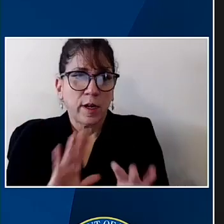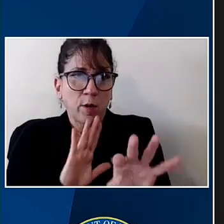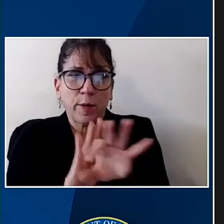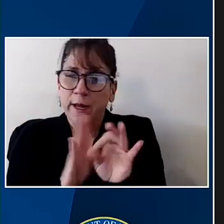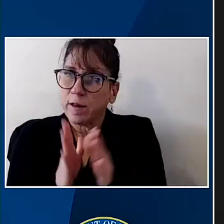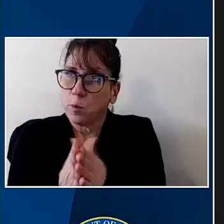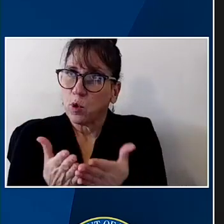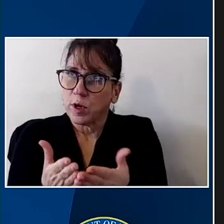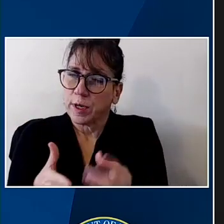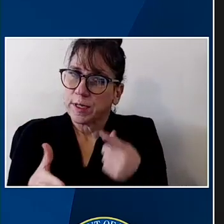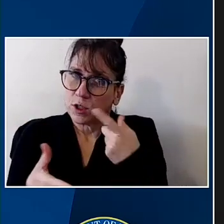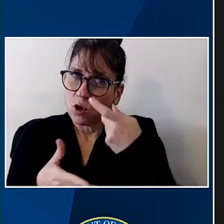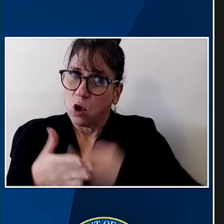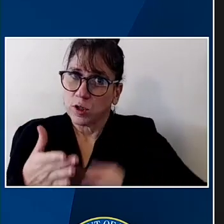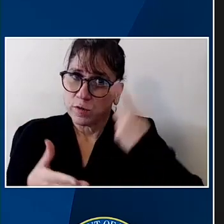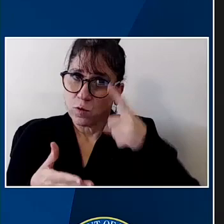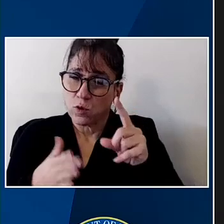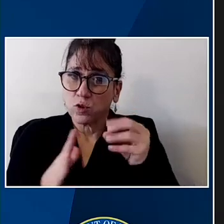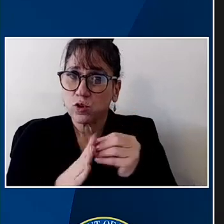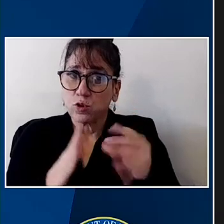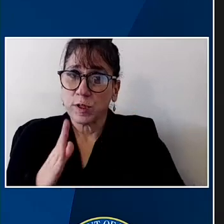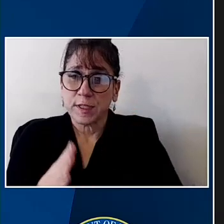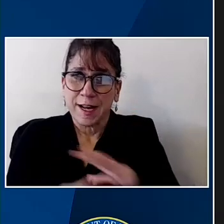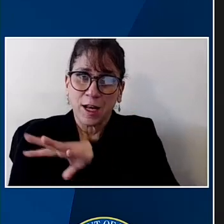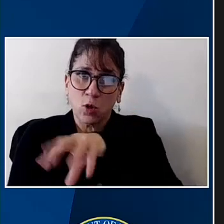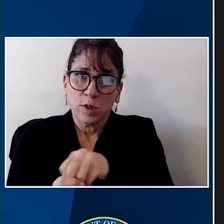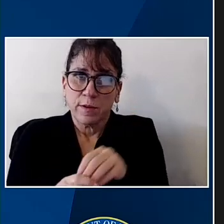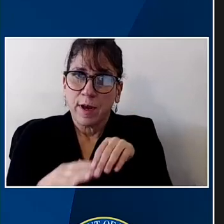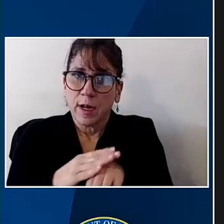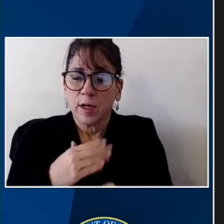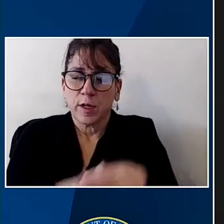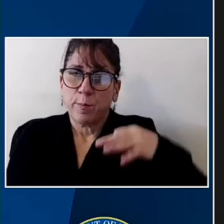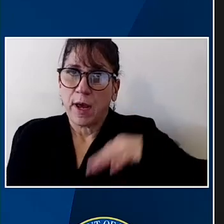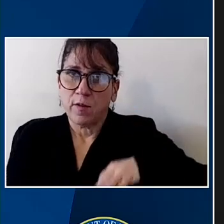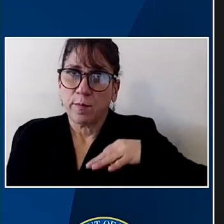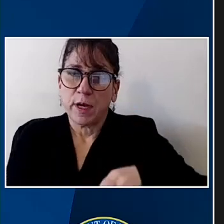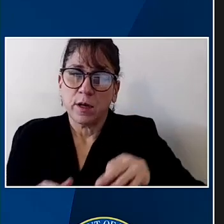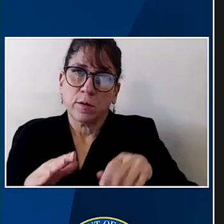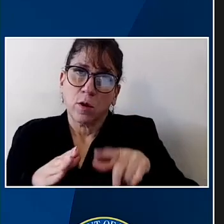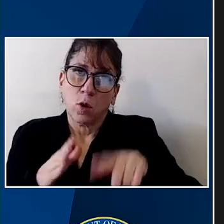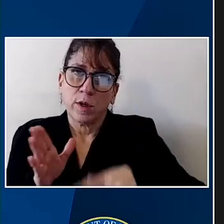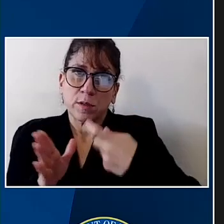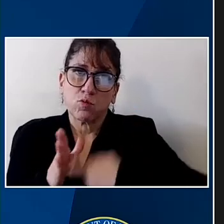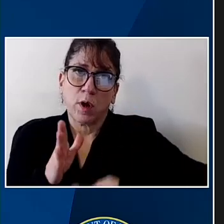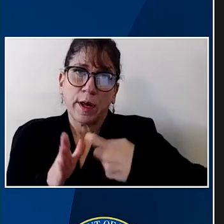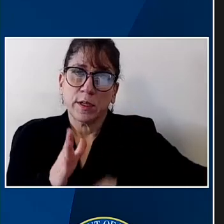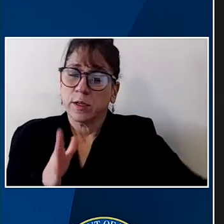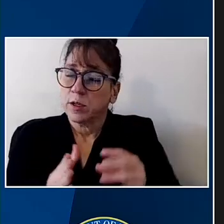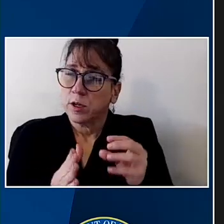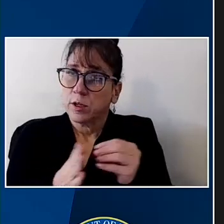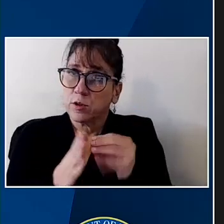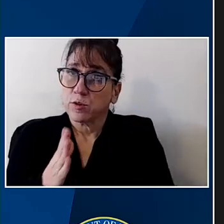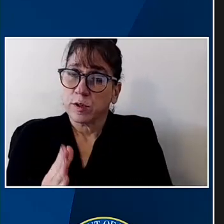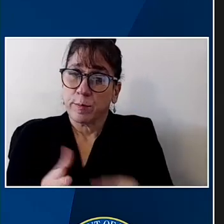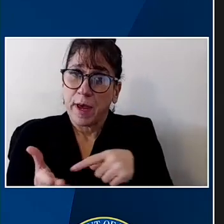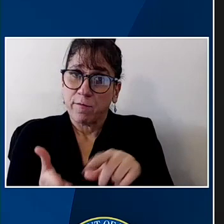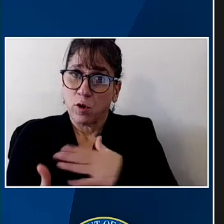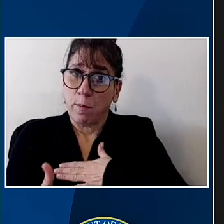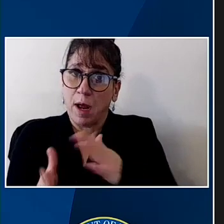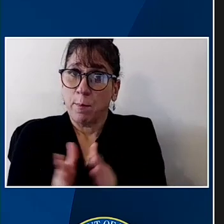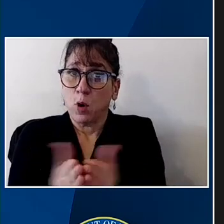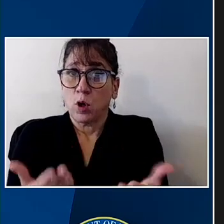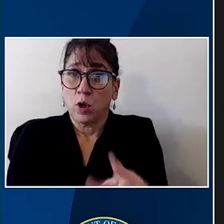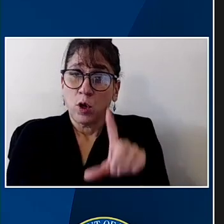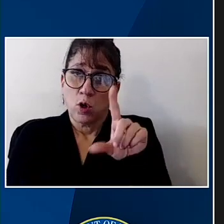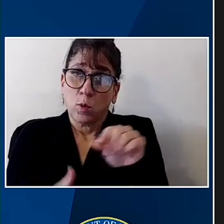about cost to the student. Inclusive access certainly has the benefit of being the lowest price that students have ever paid for my textbook, $20